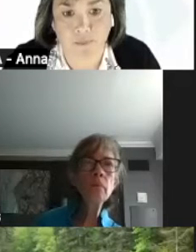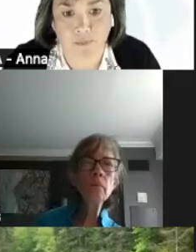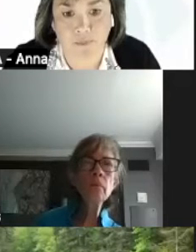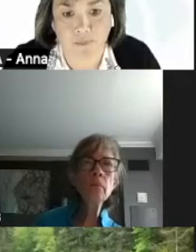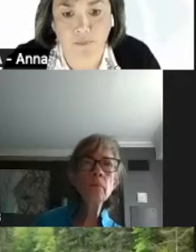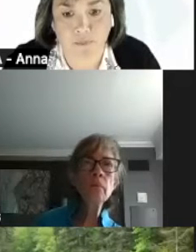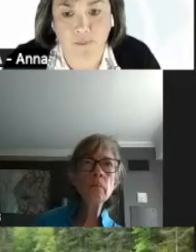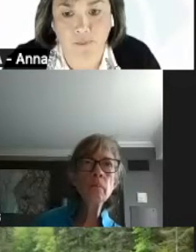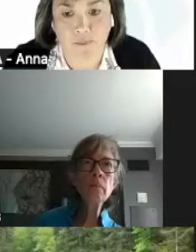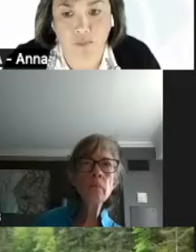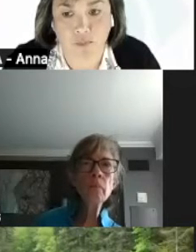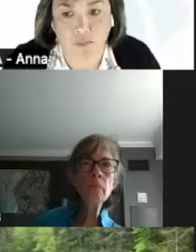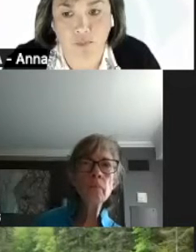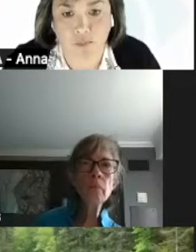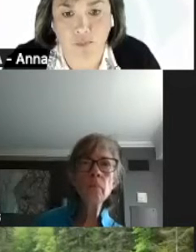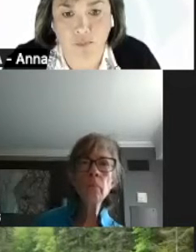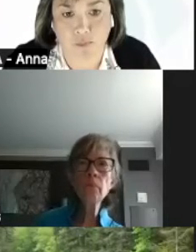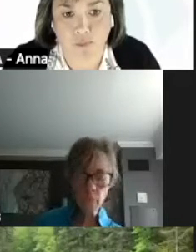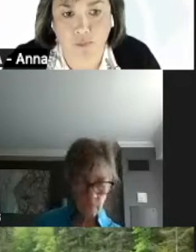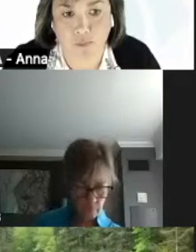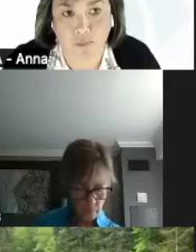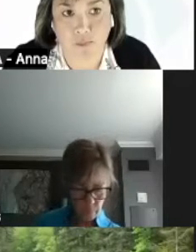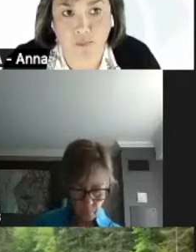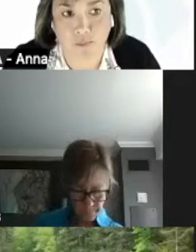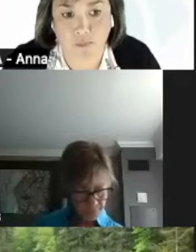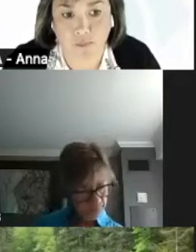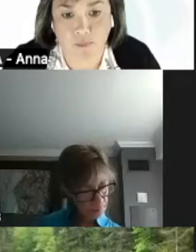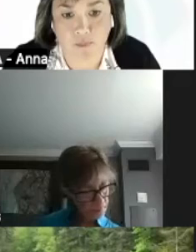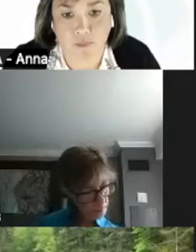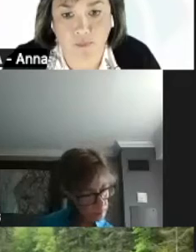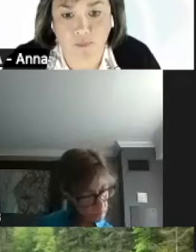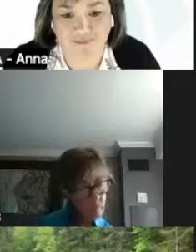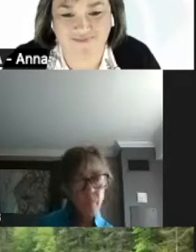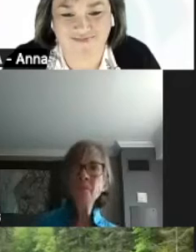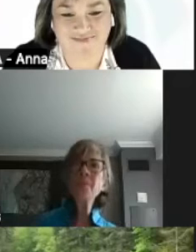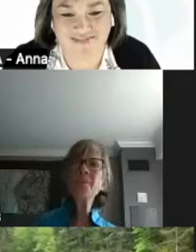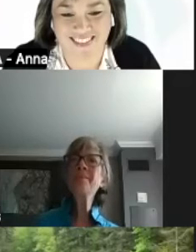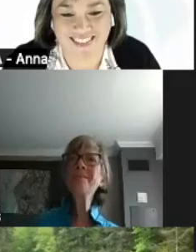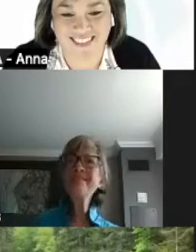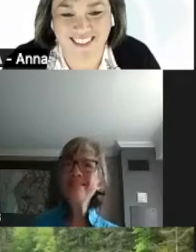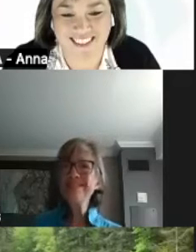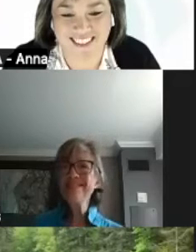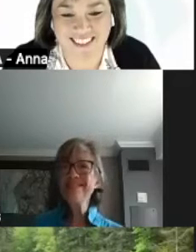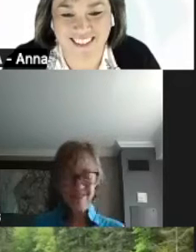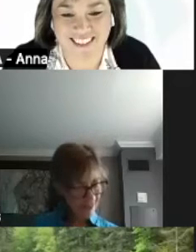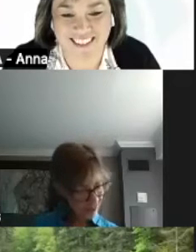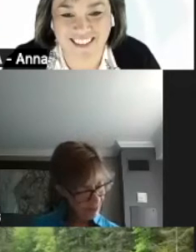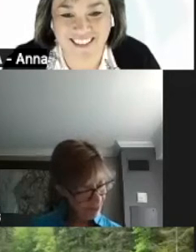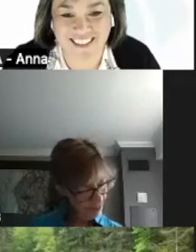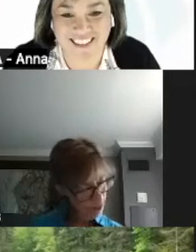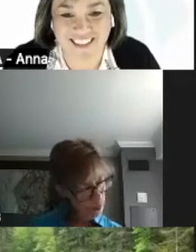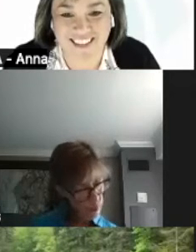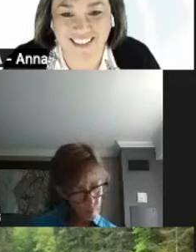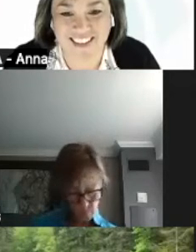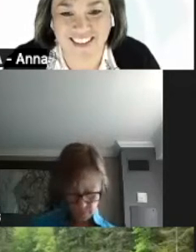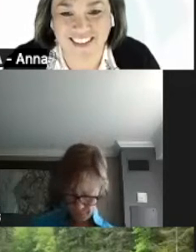as a presenter or help translate, we're hiring right now. And that's the end